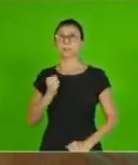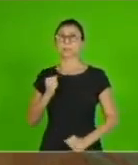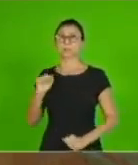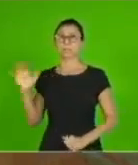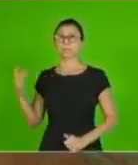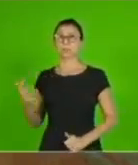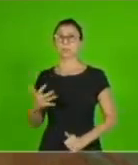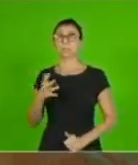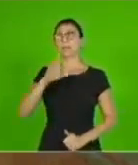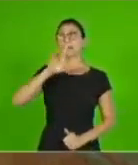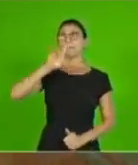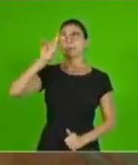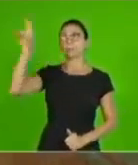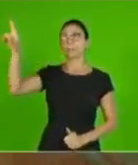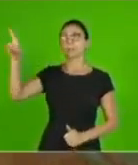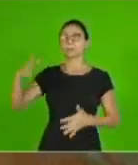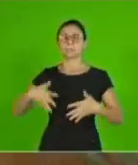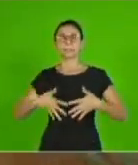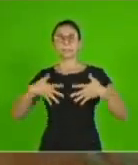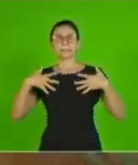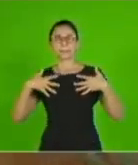the beauty of the temple.